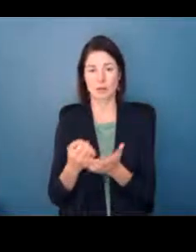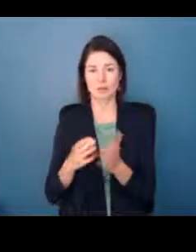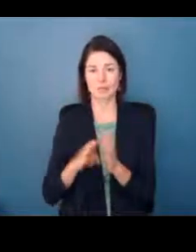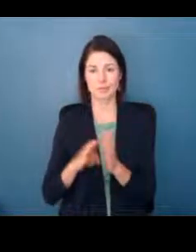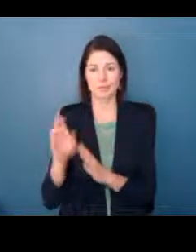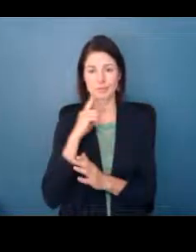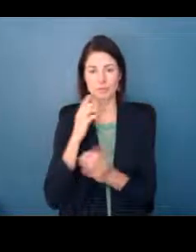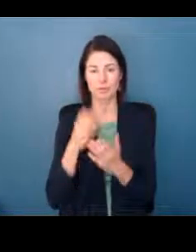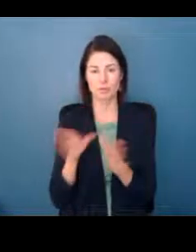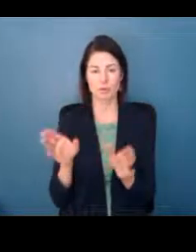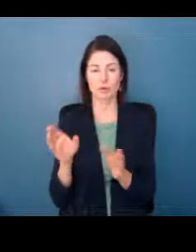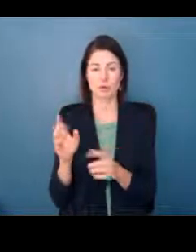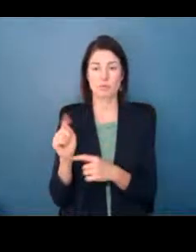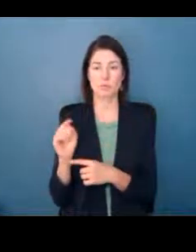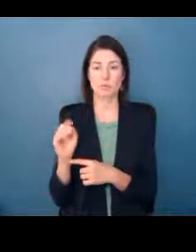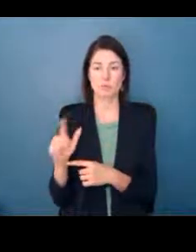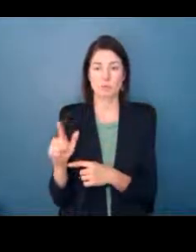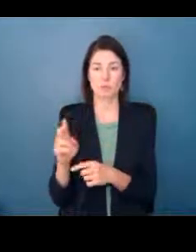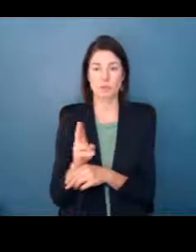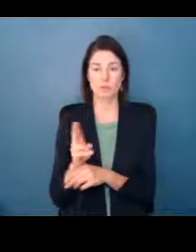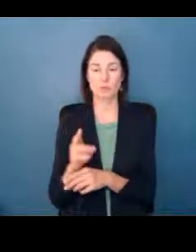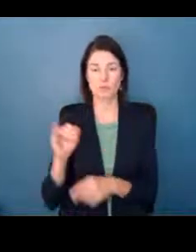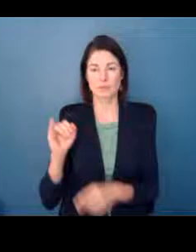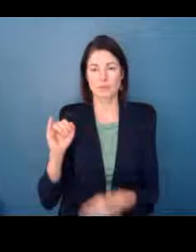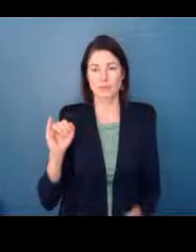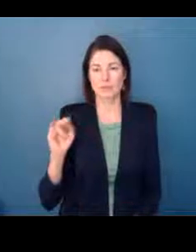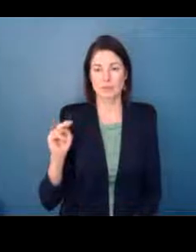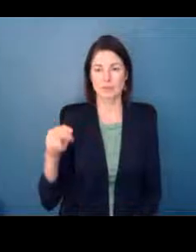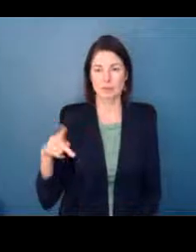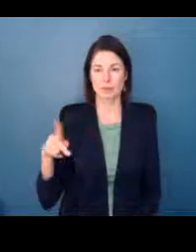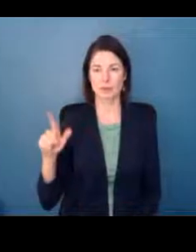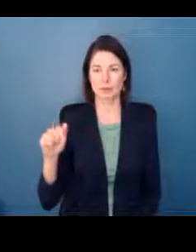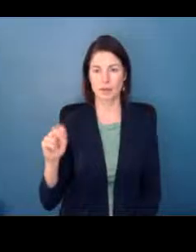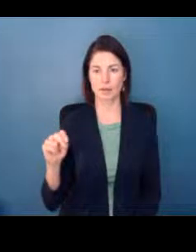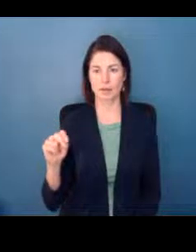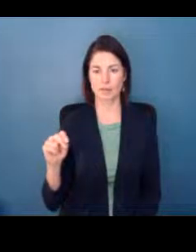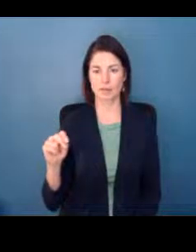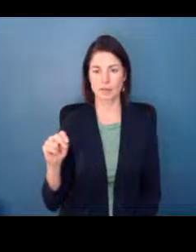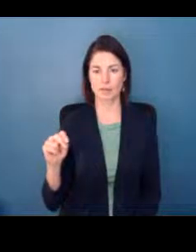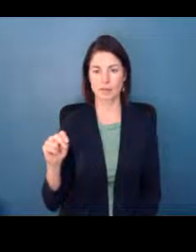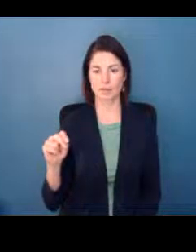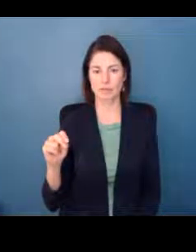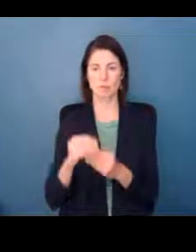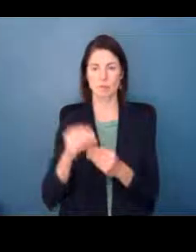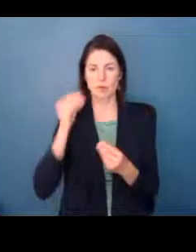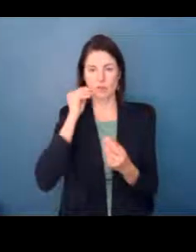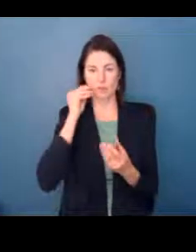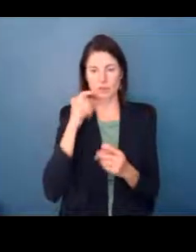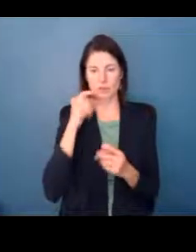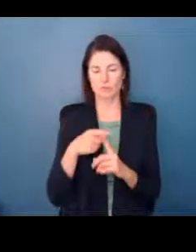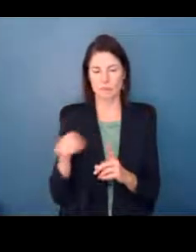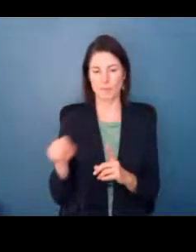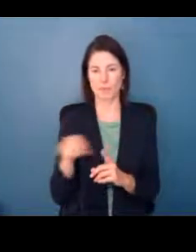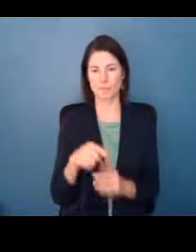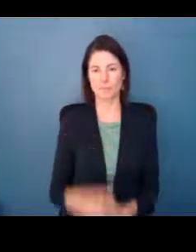tools they're using, or the main tool they're using, is InPlan. I can get you more information from